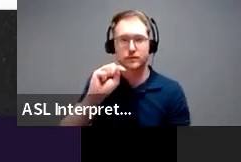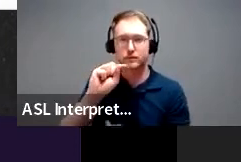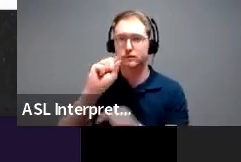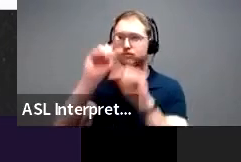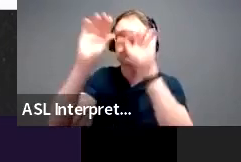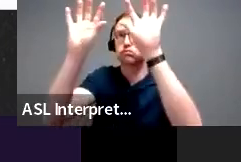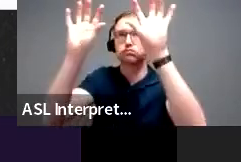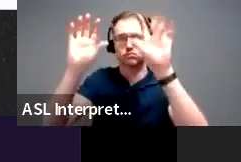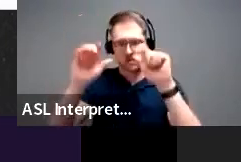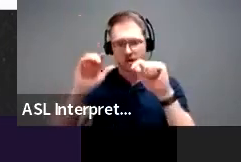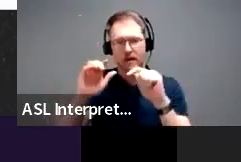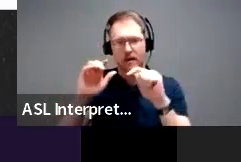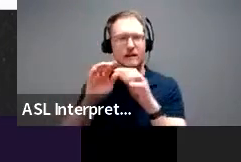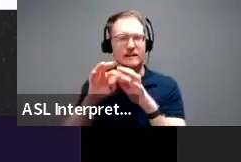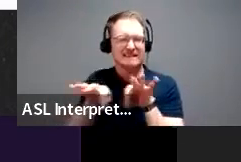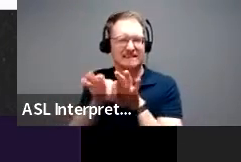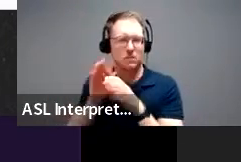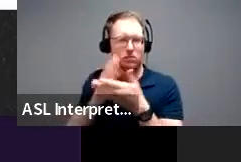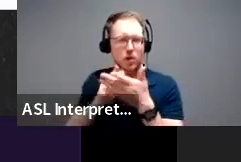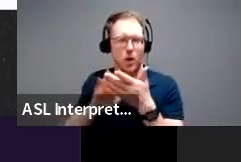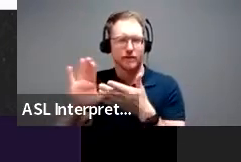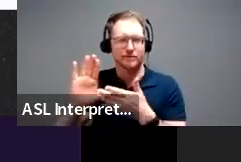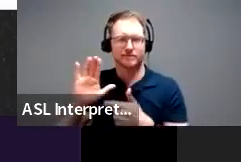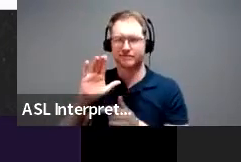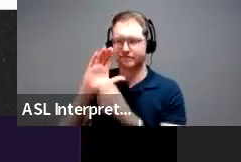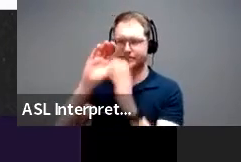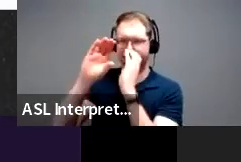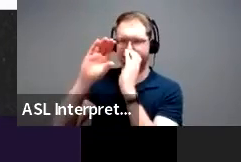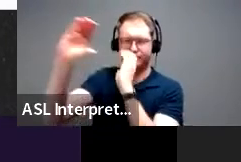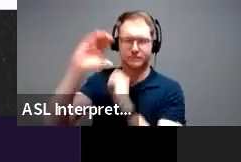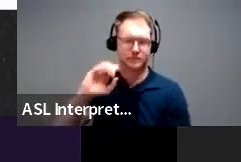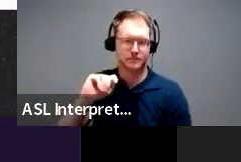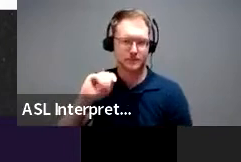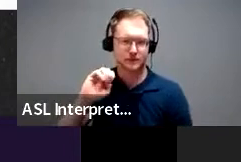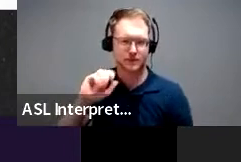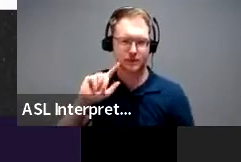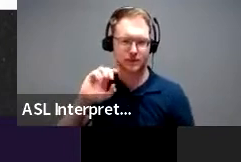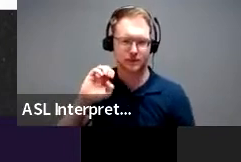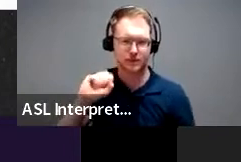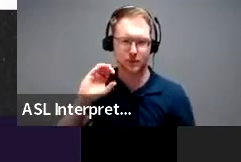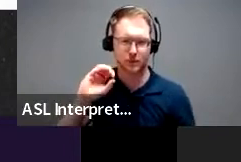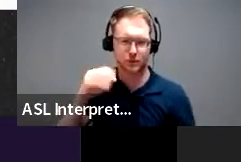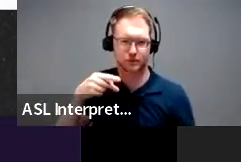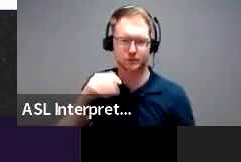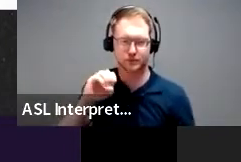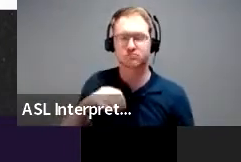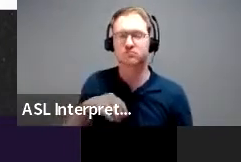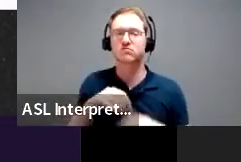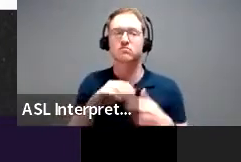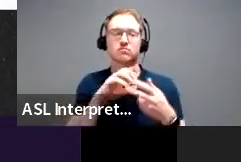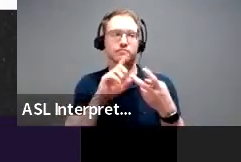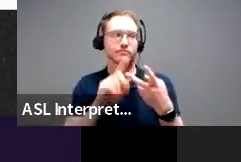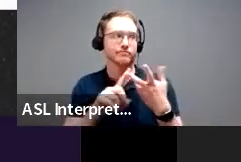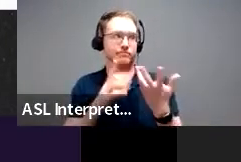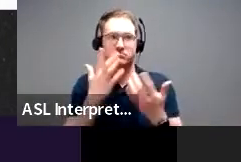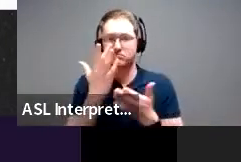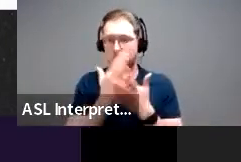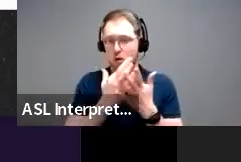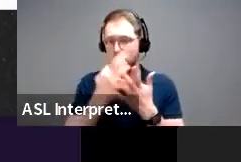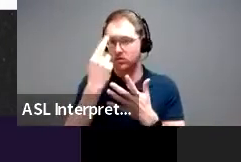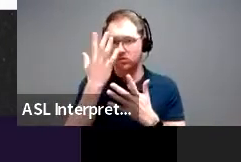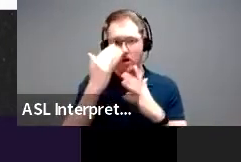of the James Webb Space Telescope. And finally, perhaps the reason why the whole project was kicked off in the first place is